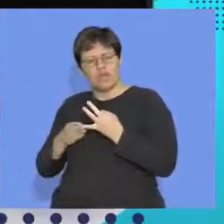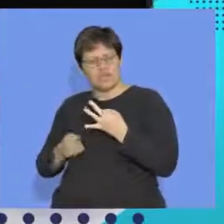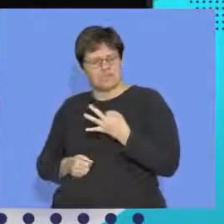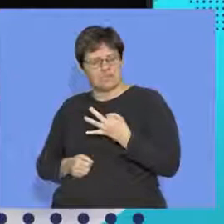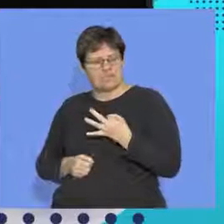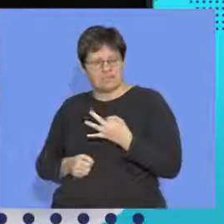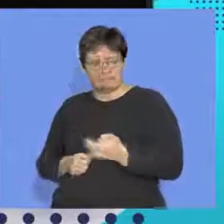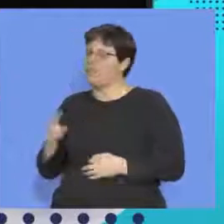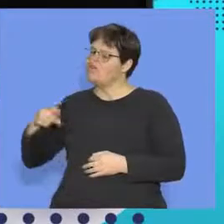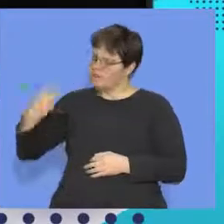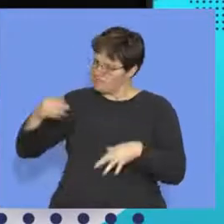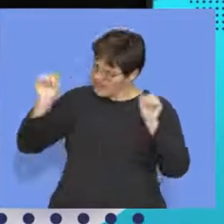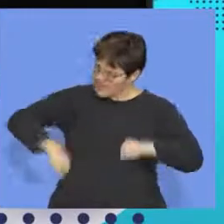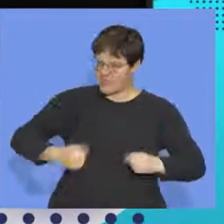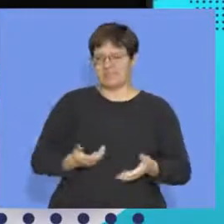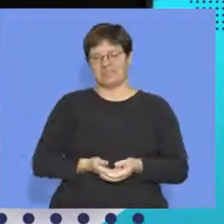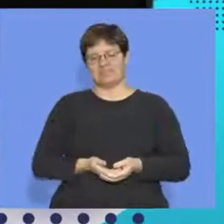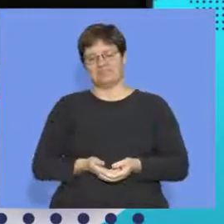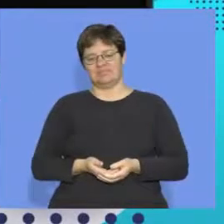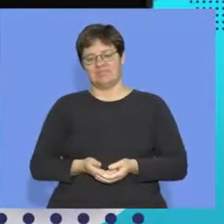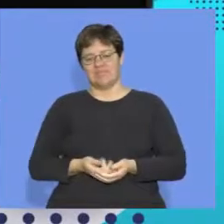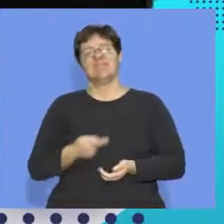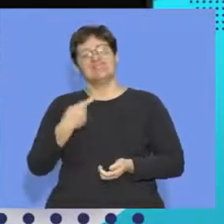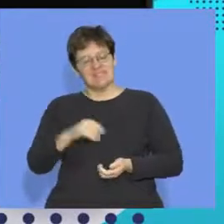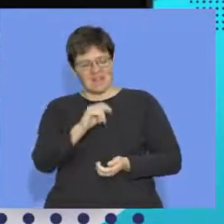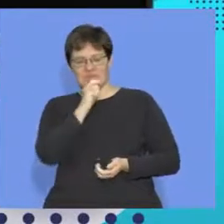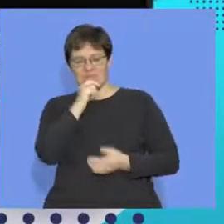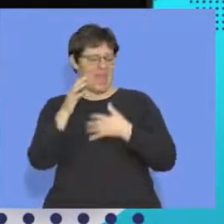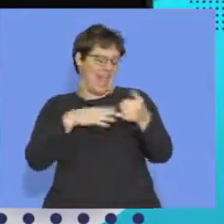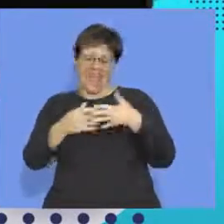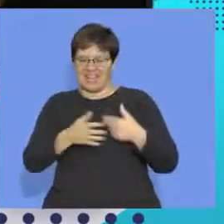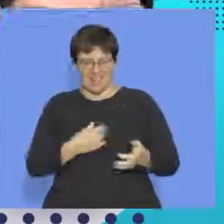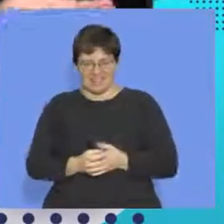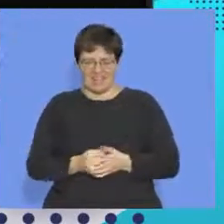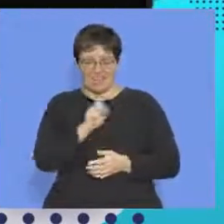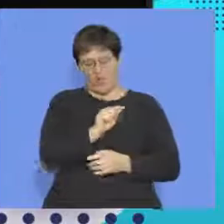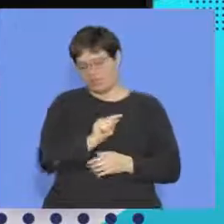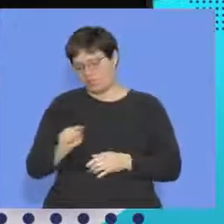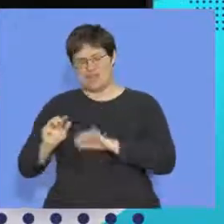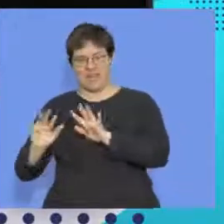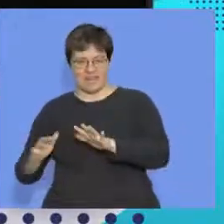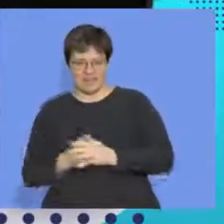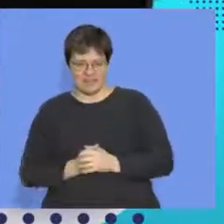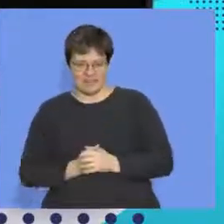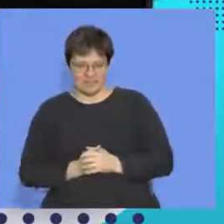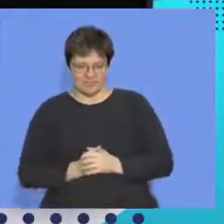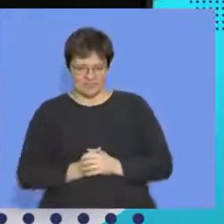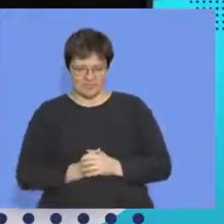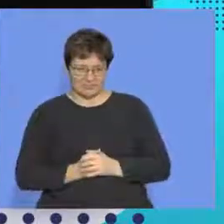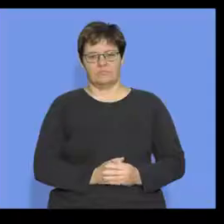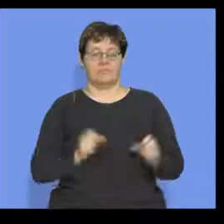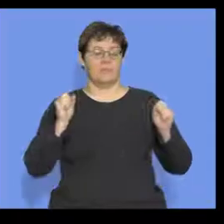position? Repetition allowed? I can still use what? Any number from 1 to